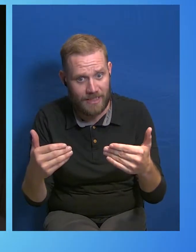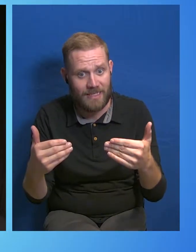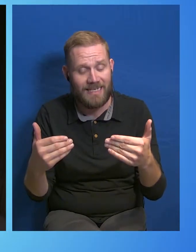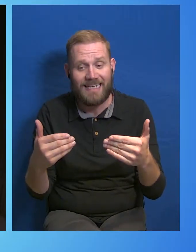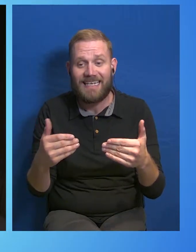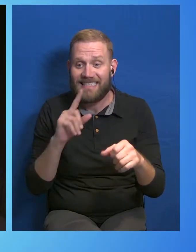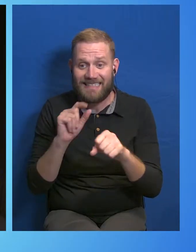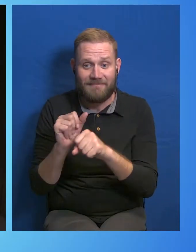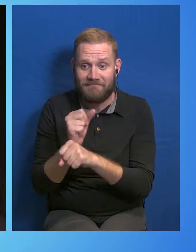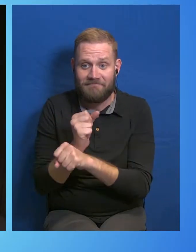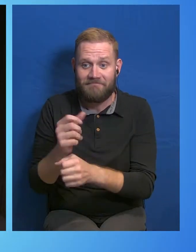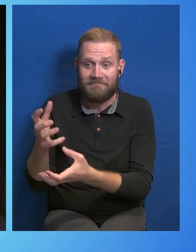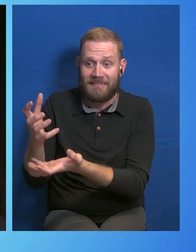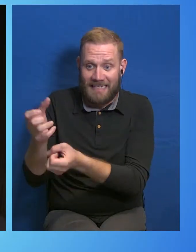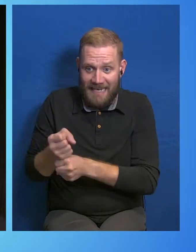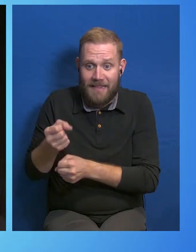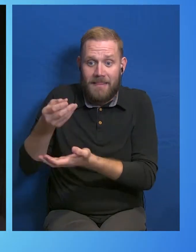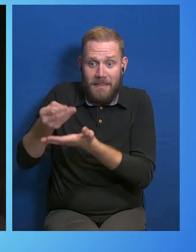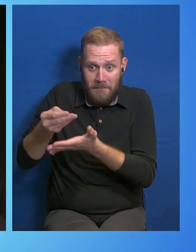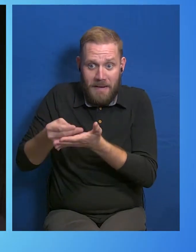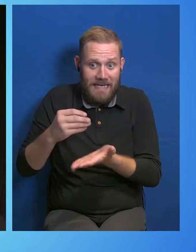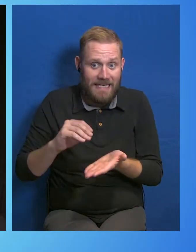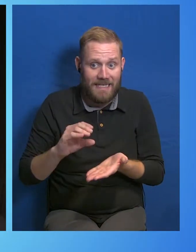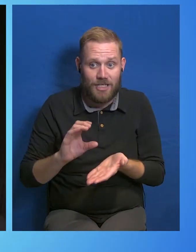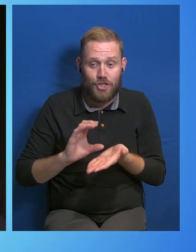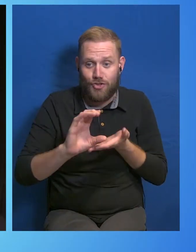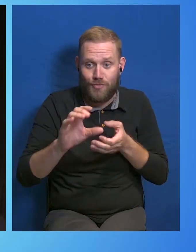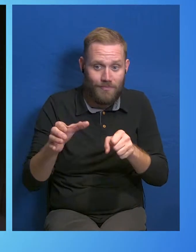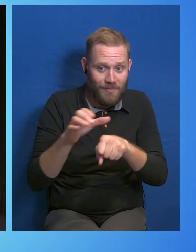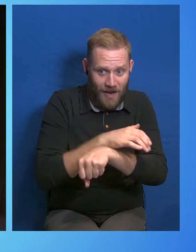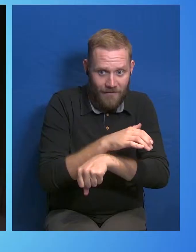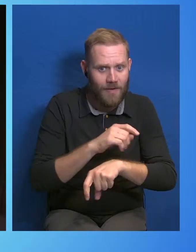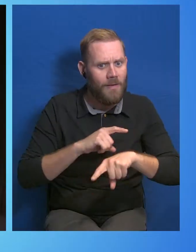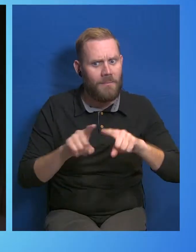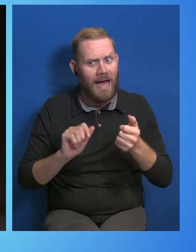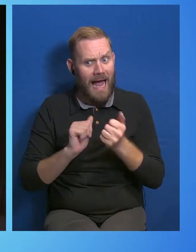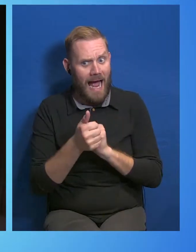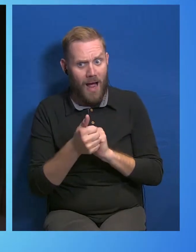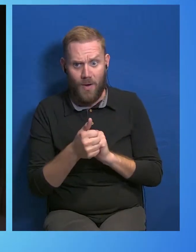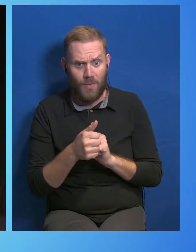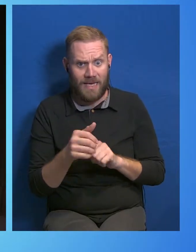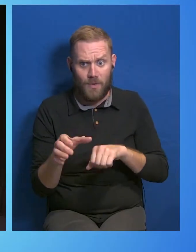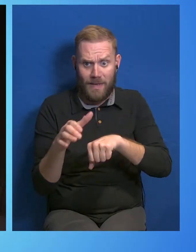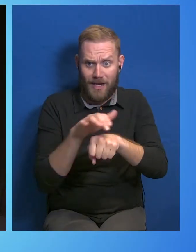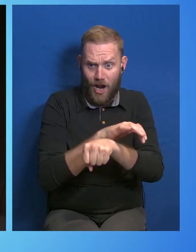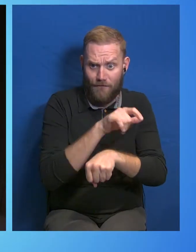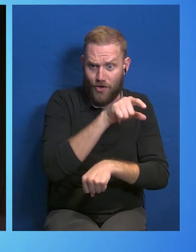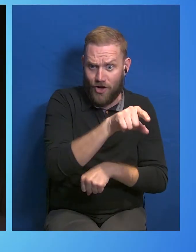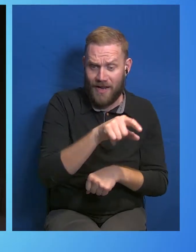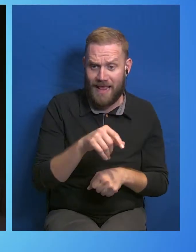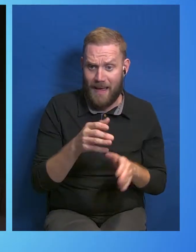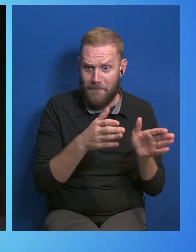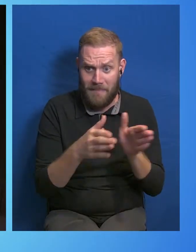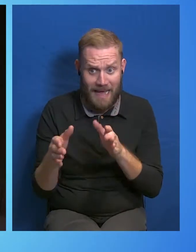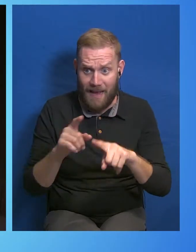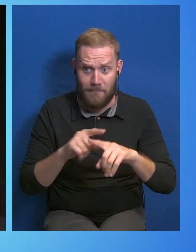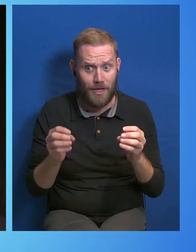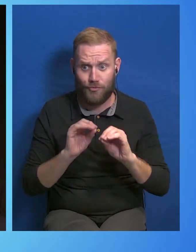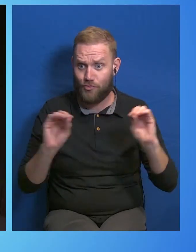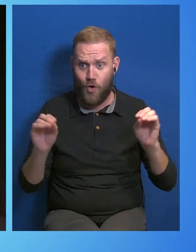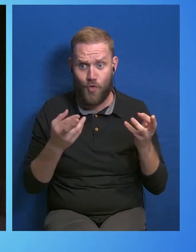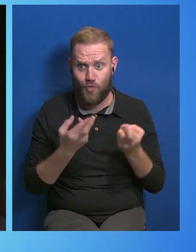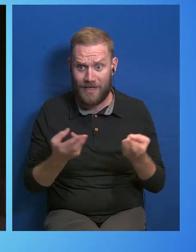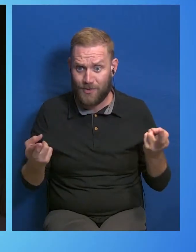fund that plan. But how can we fund the master facility plan when we do not have the resources to